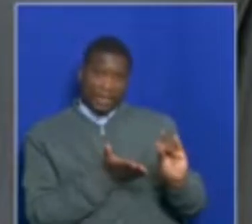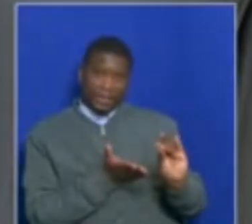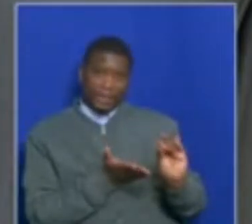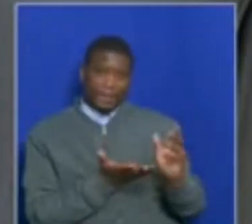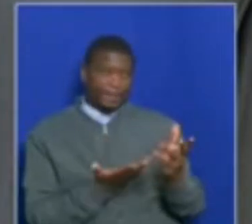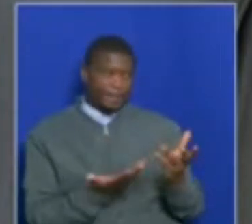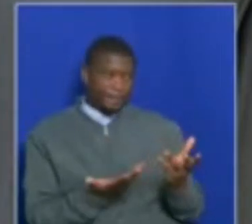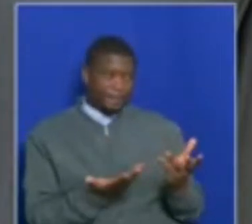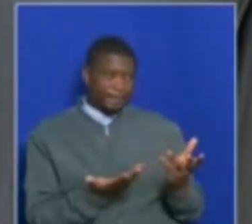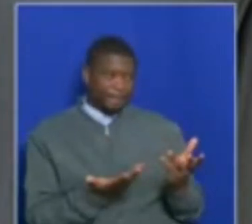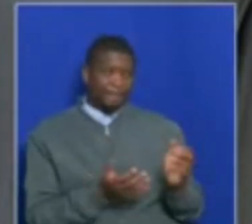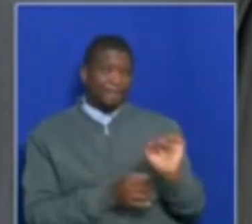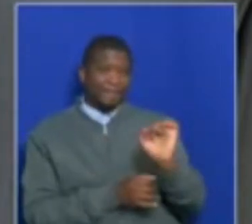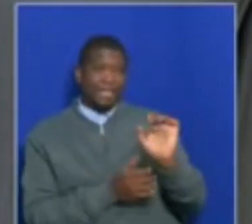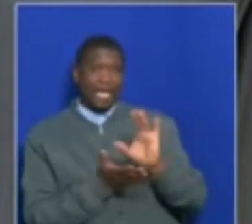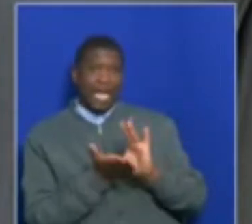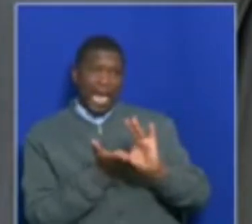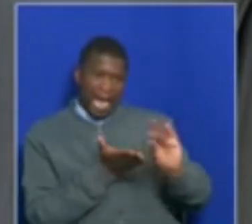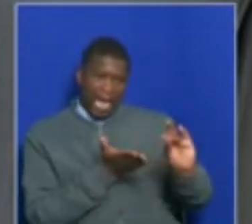cash would have been